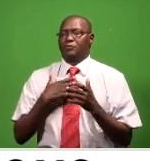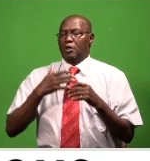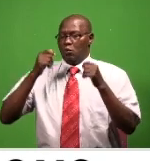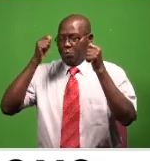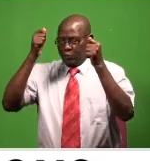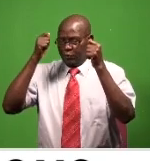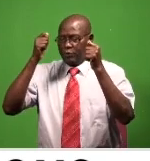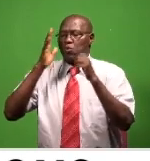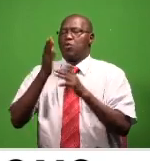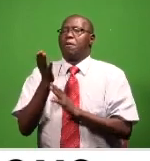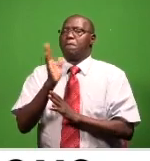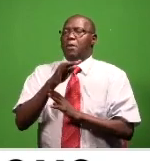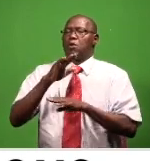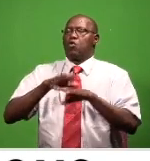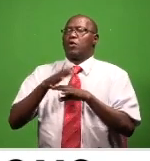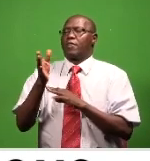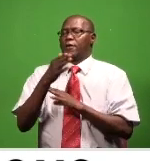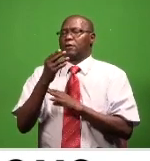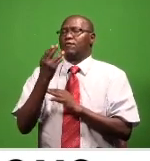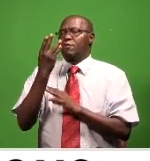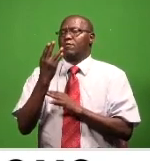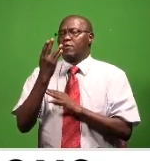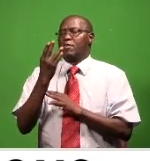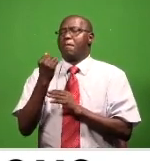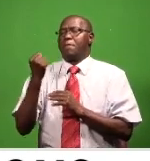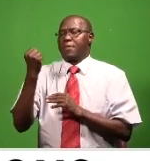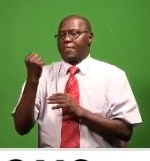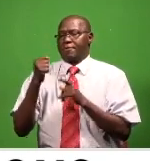Our protests will resume on Thursday the 4th of May.